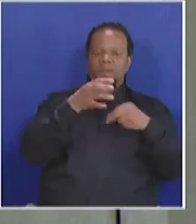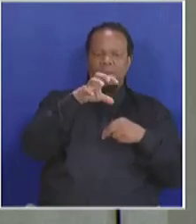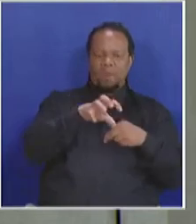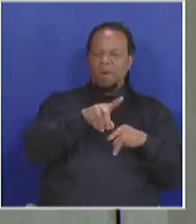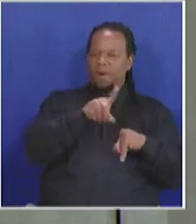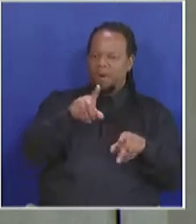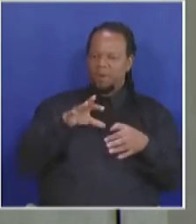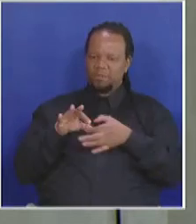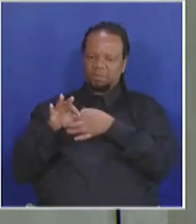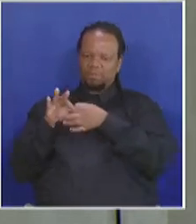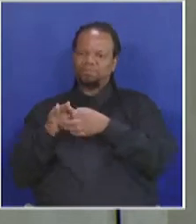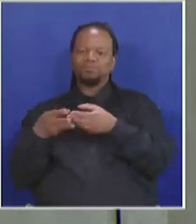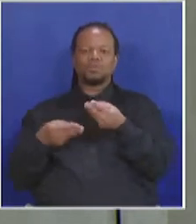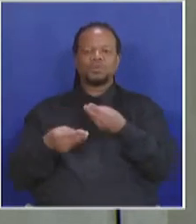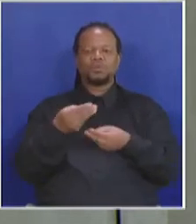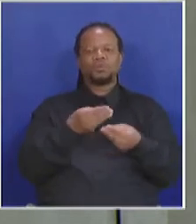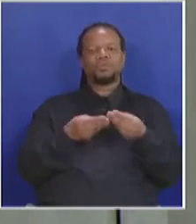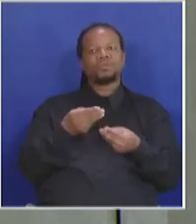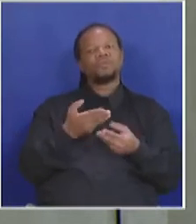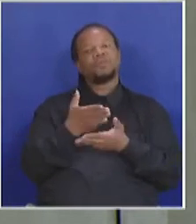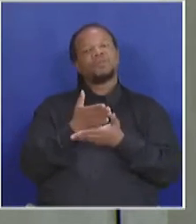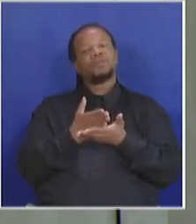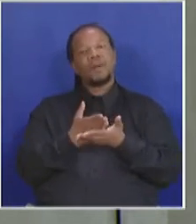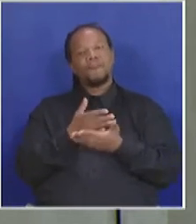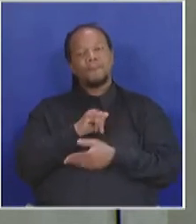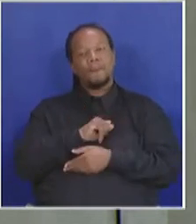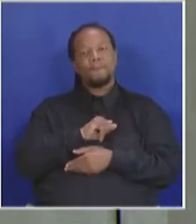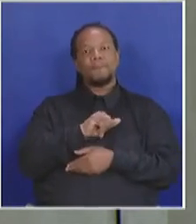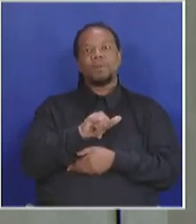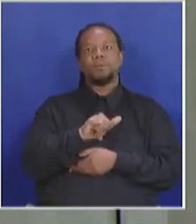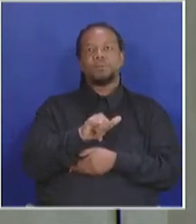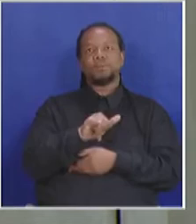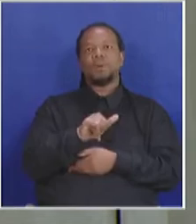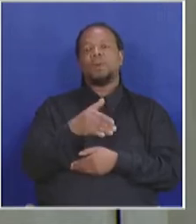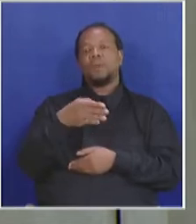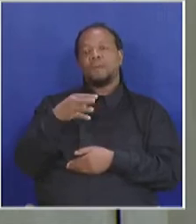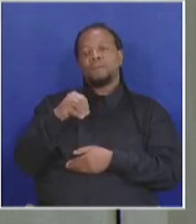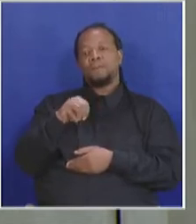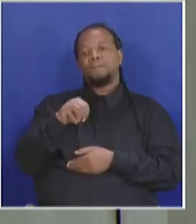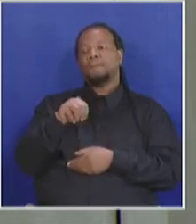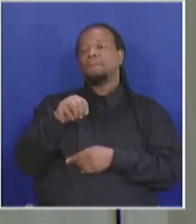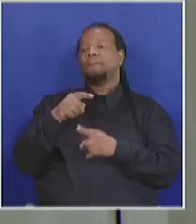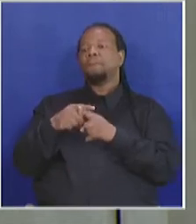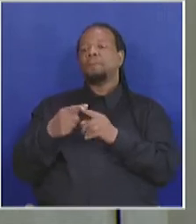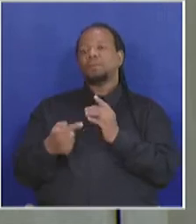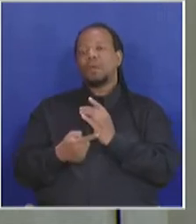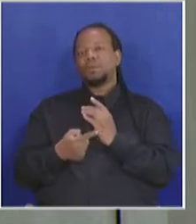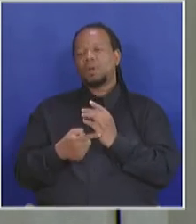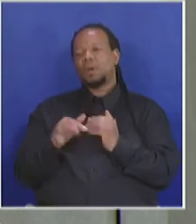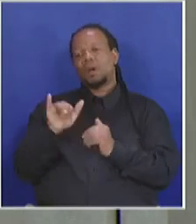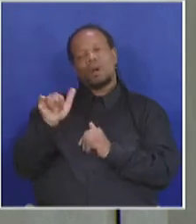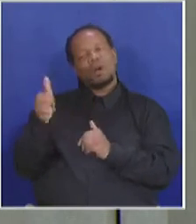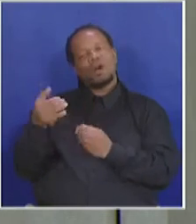country. Some of the airports will include Bulembu, Mthatha, just to mention but a few. As